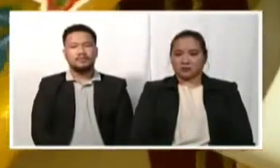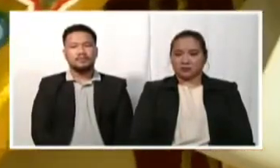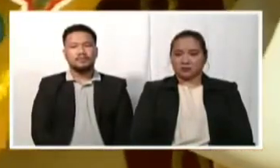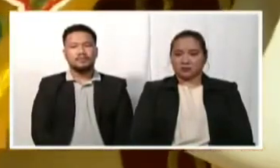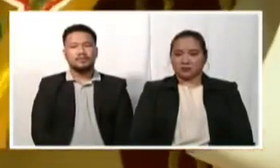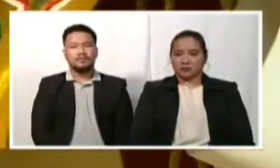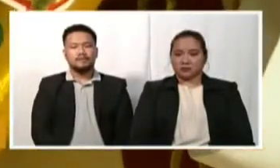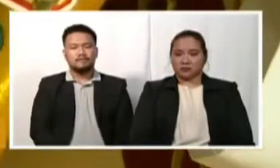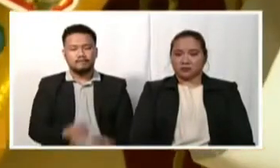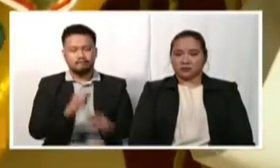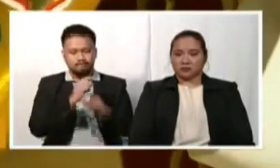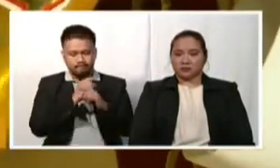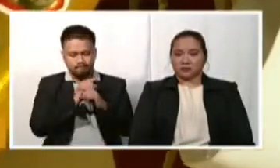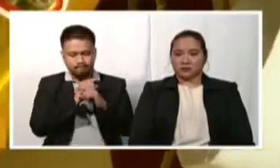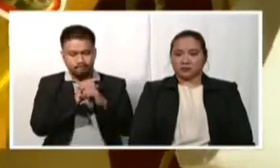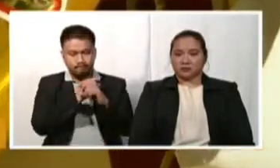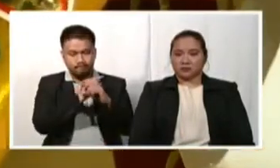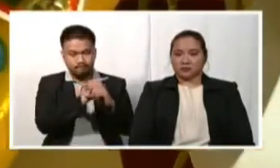guard us